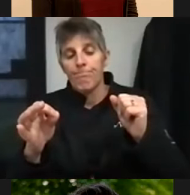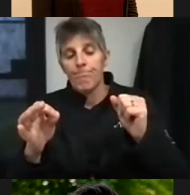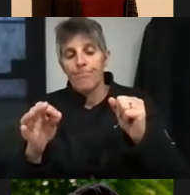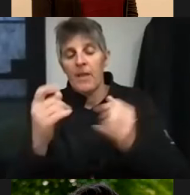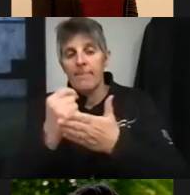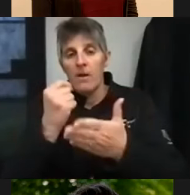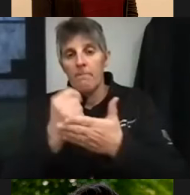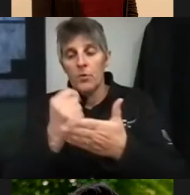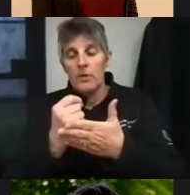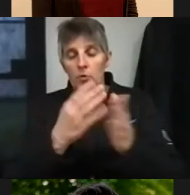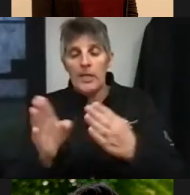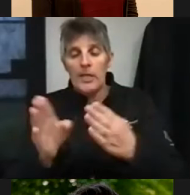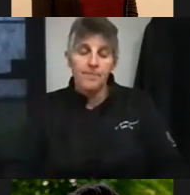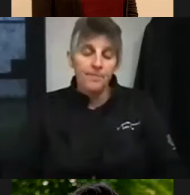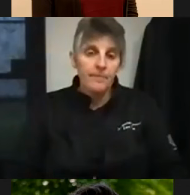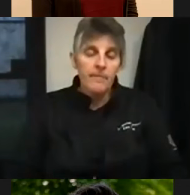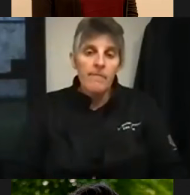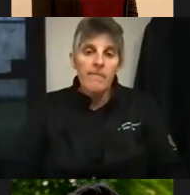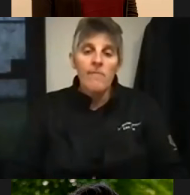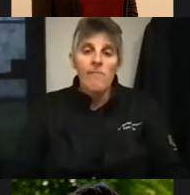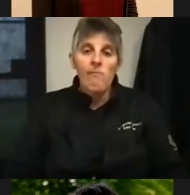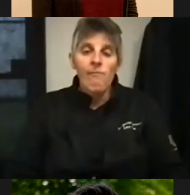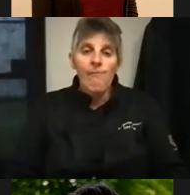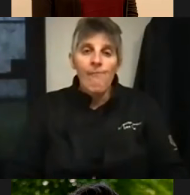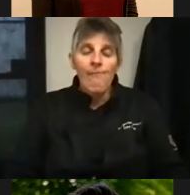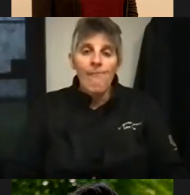therapeutic strategy to be used.